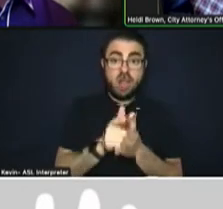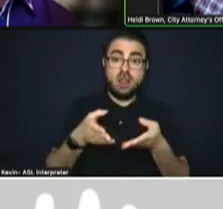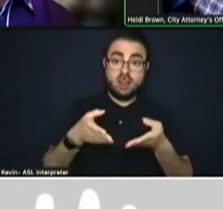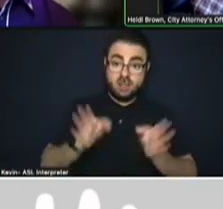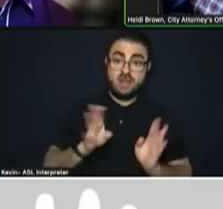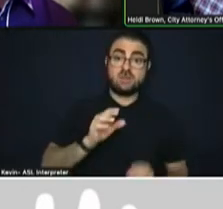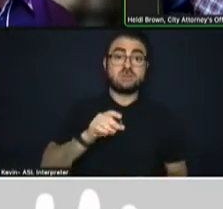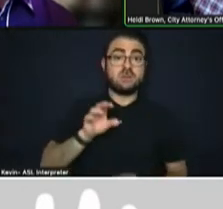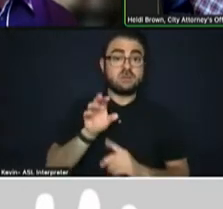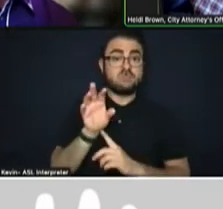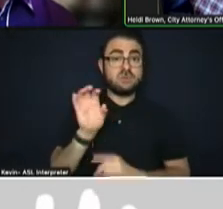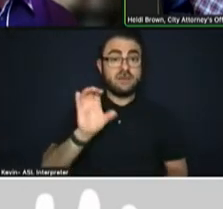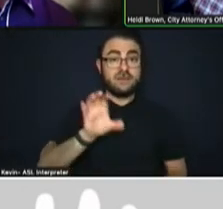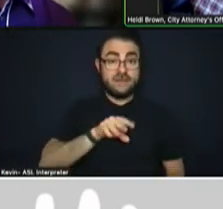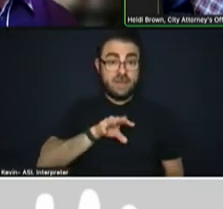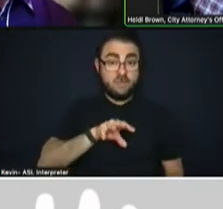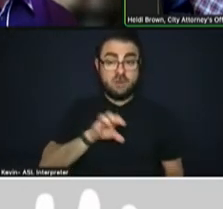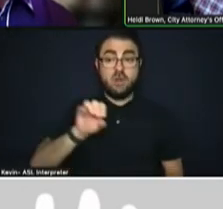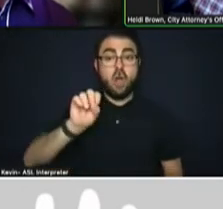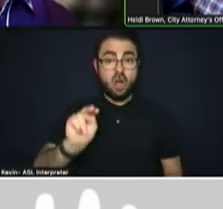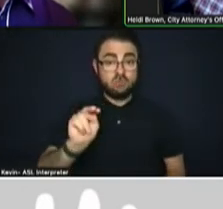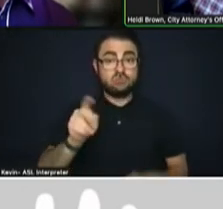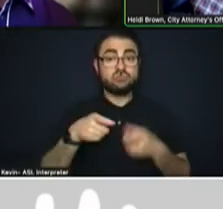event, they will be required to do so.